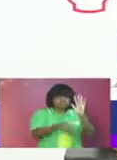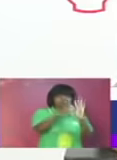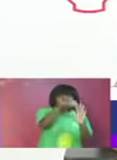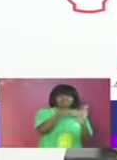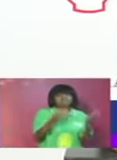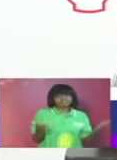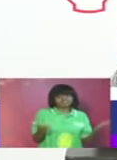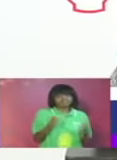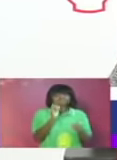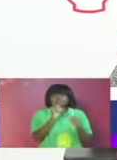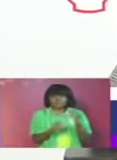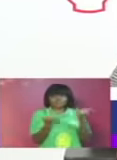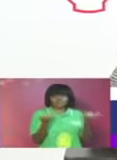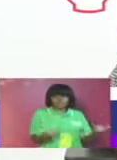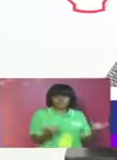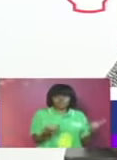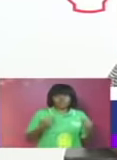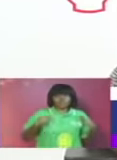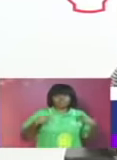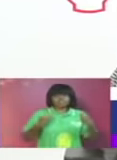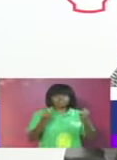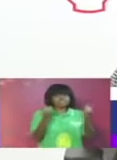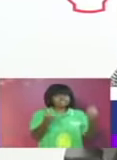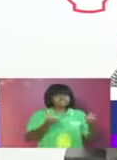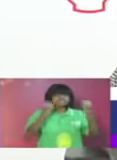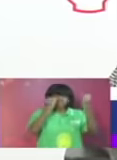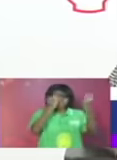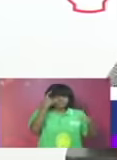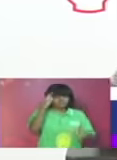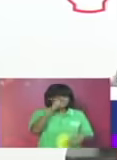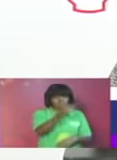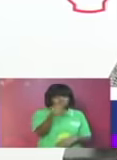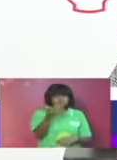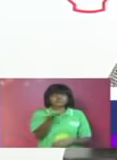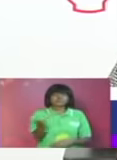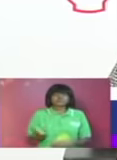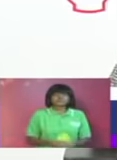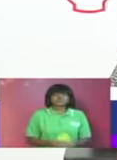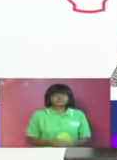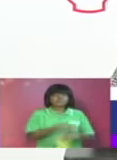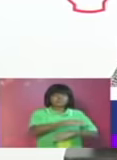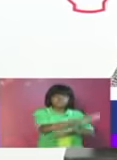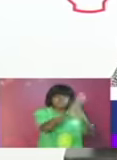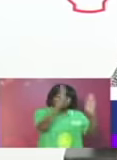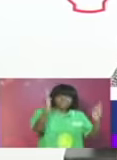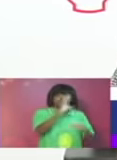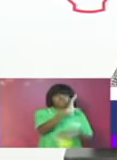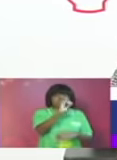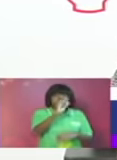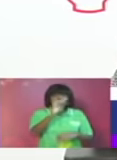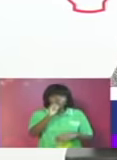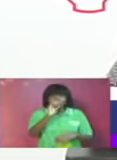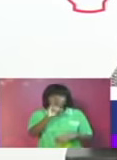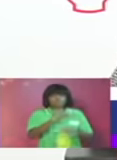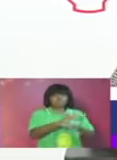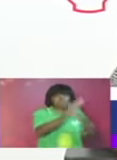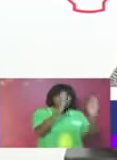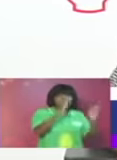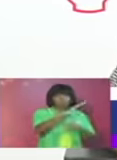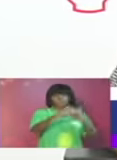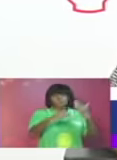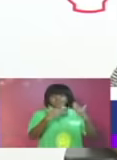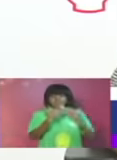much, Candice. Good morning to the Honourable Minister, to the Chief Medical Officer, to members of the viewing and listening